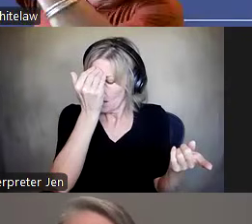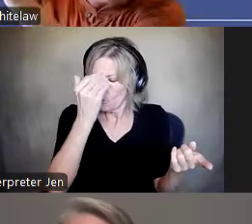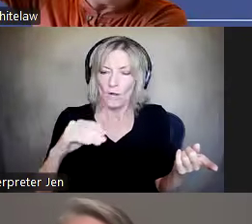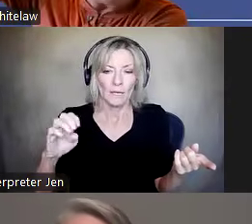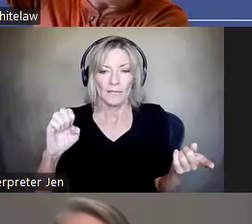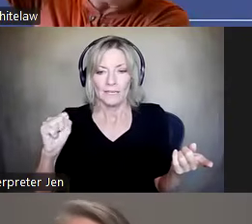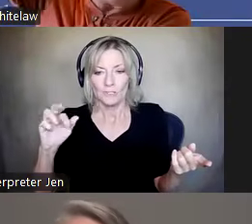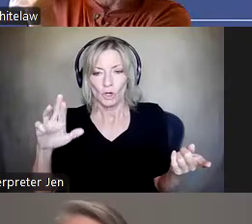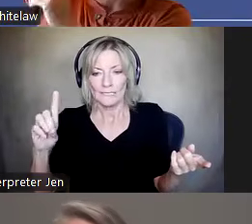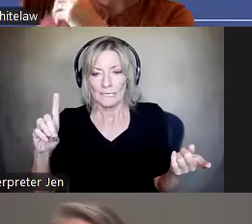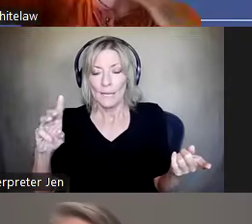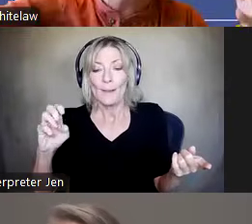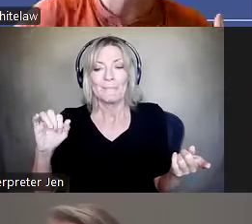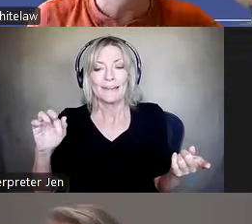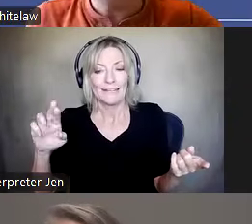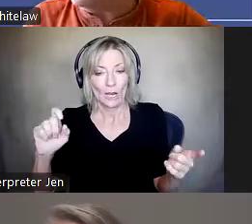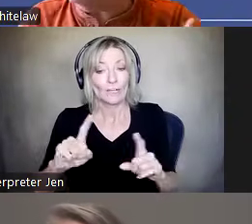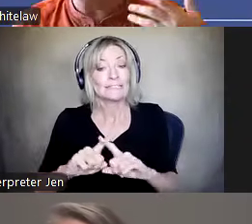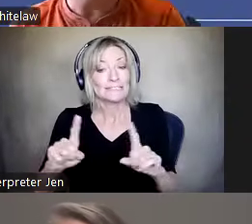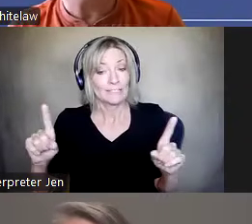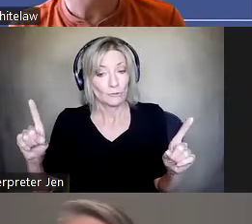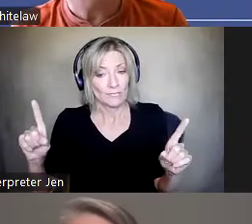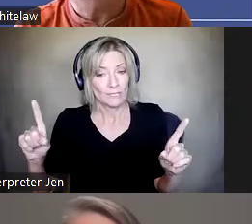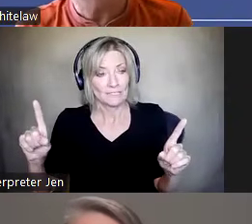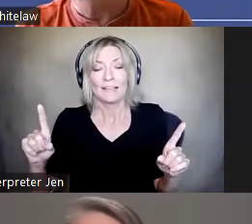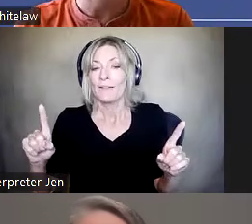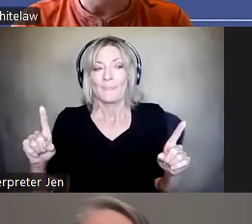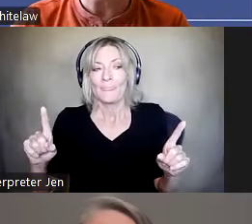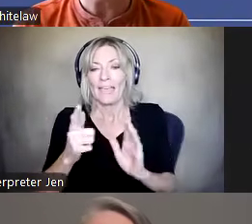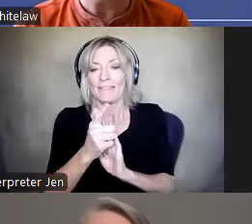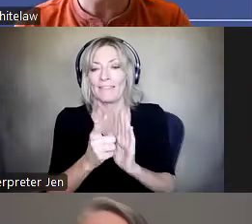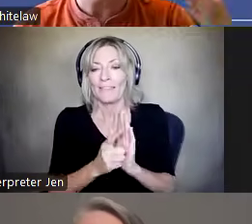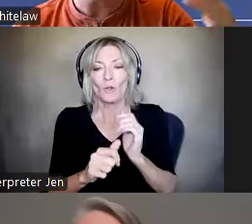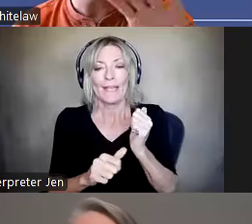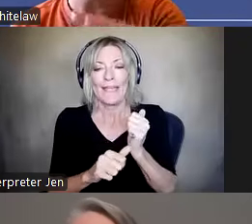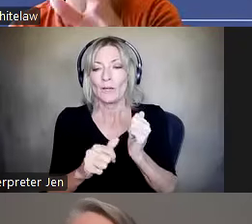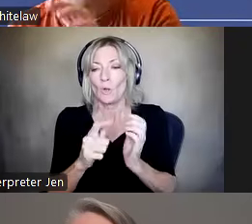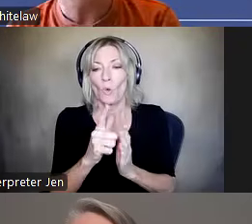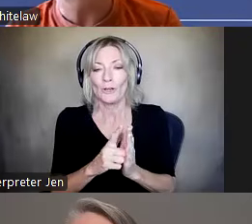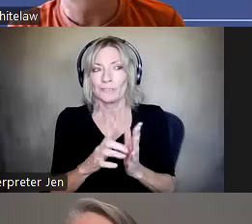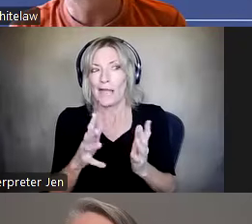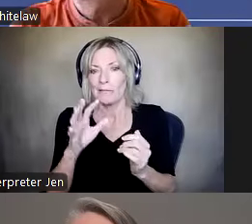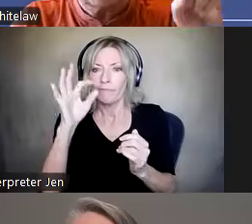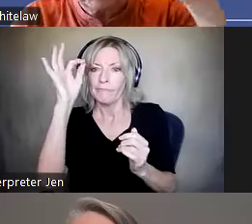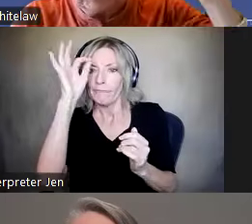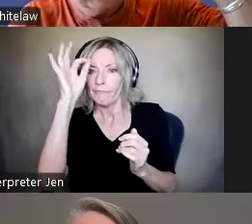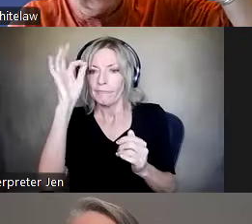different from regular Medicare. And I will say it's not an area that legal aid lawyers really know much about, although I've dabbled around